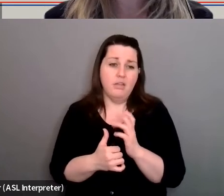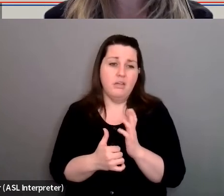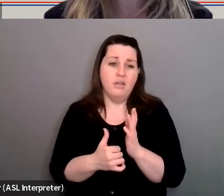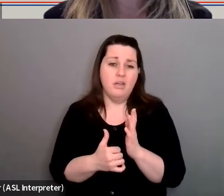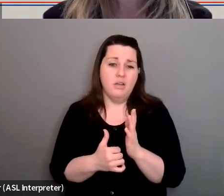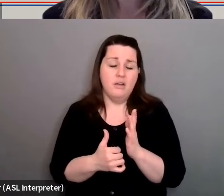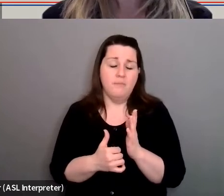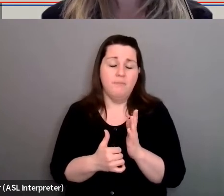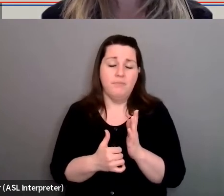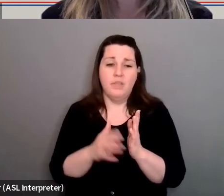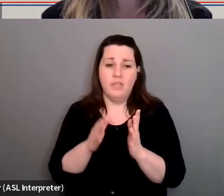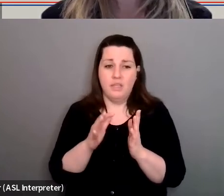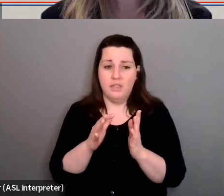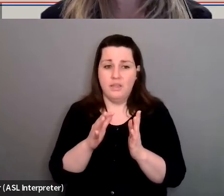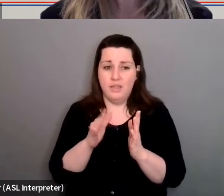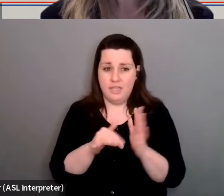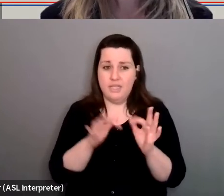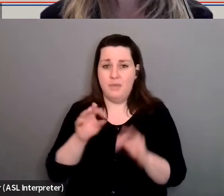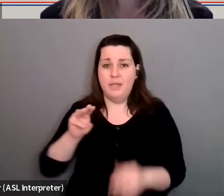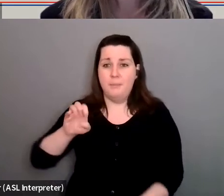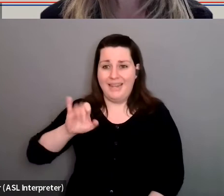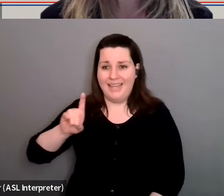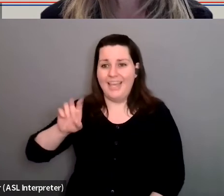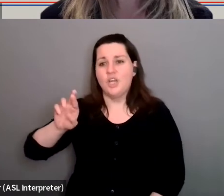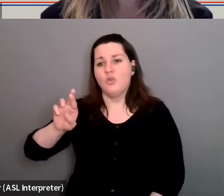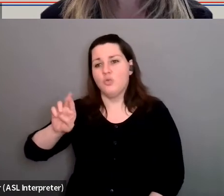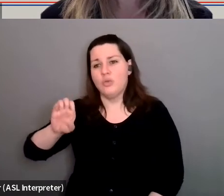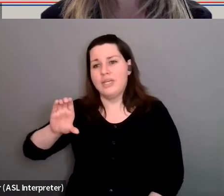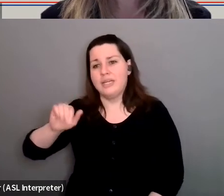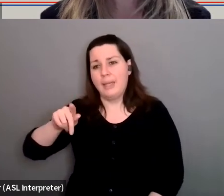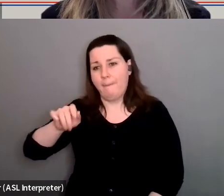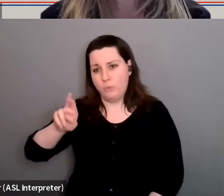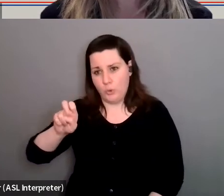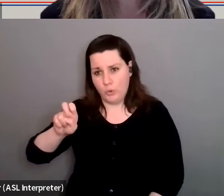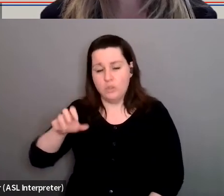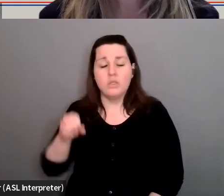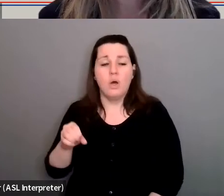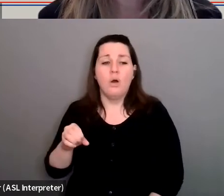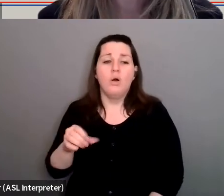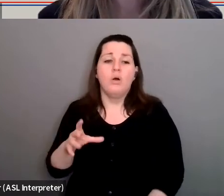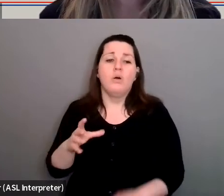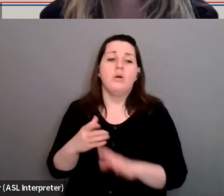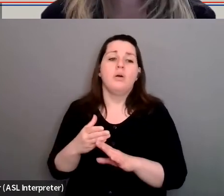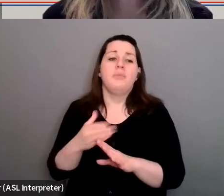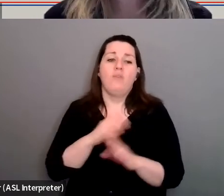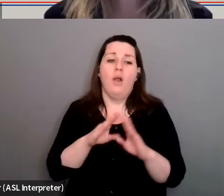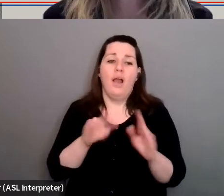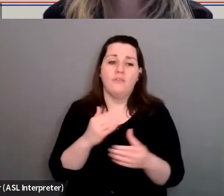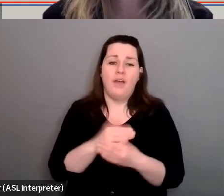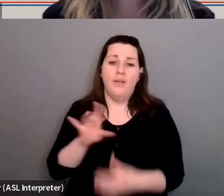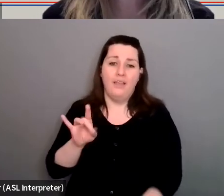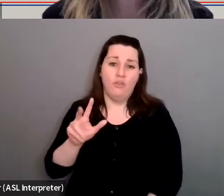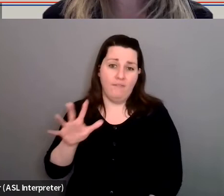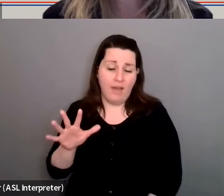talked directly to Medicaid recapture. So prior to House File 835, Medicaid